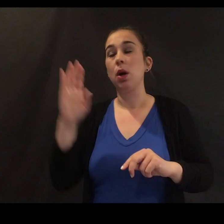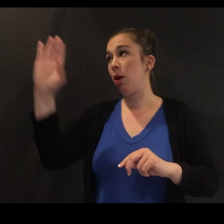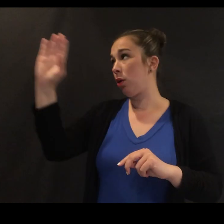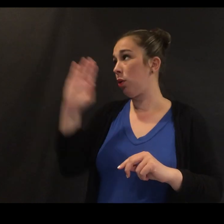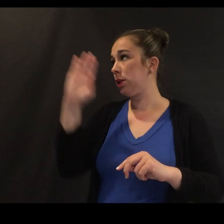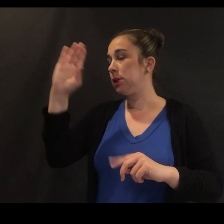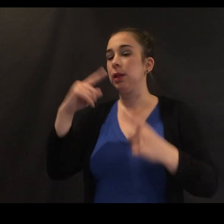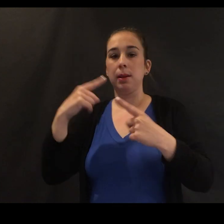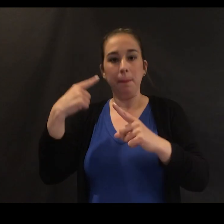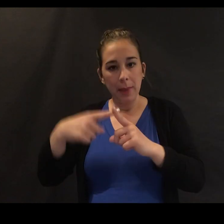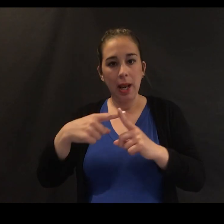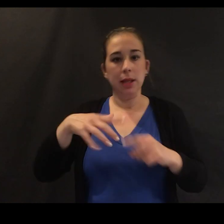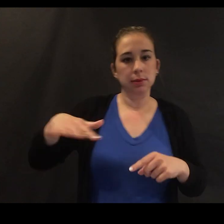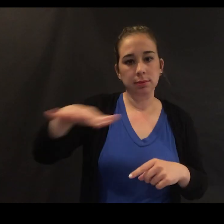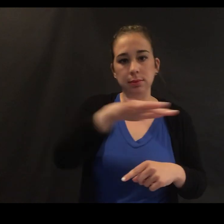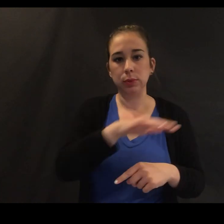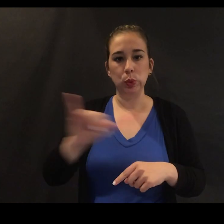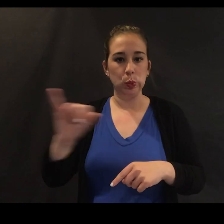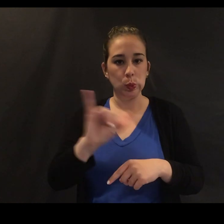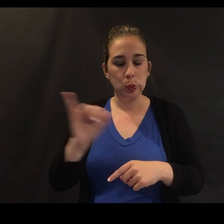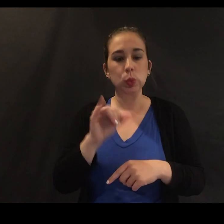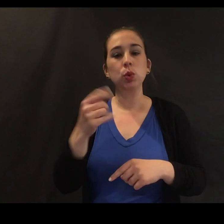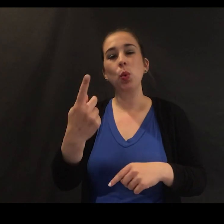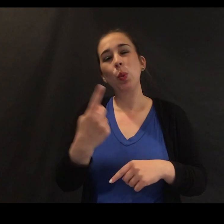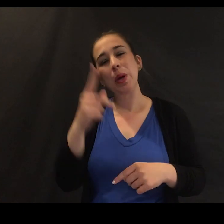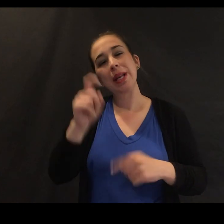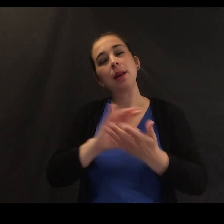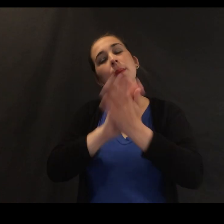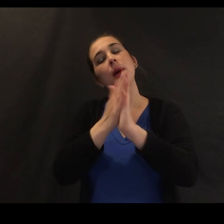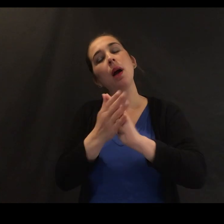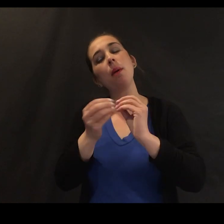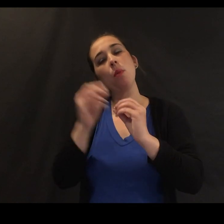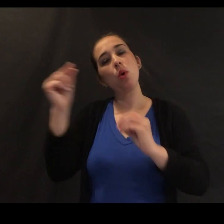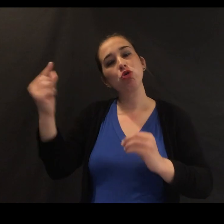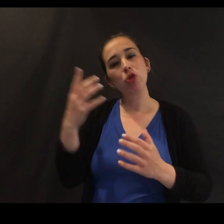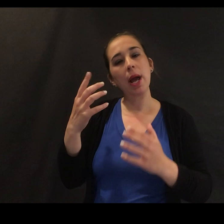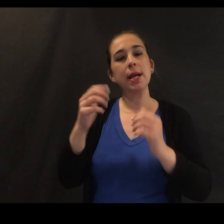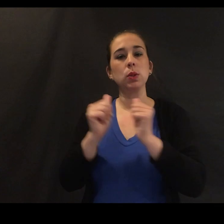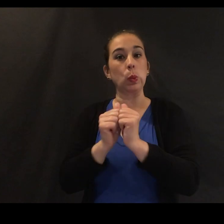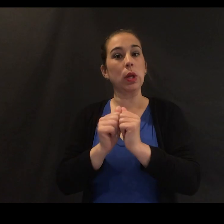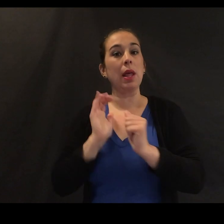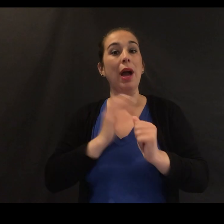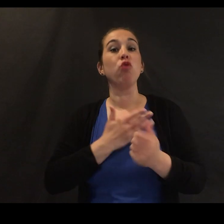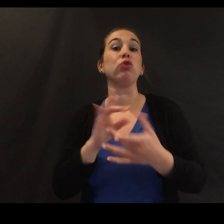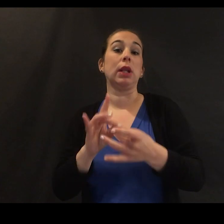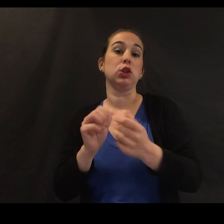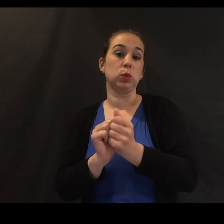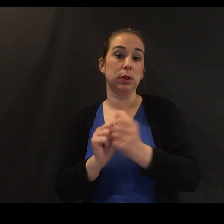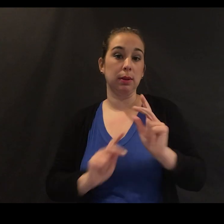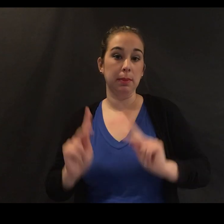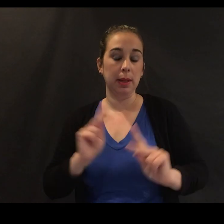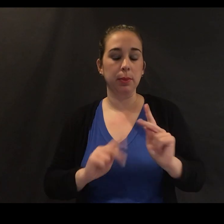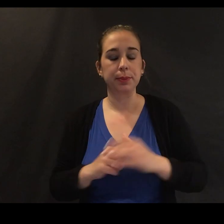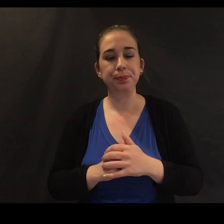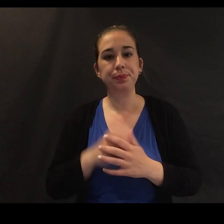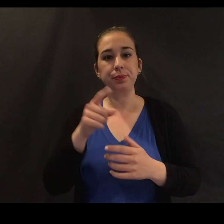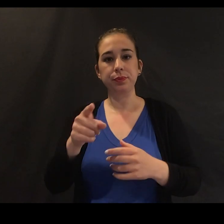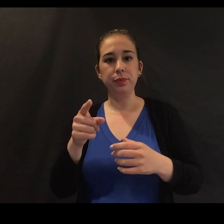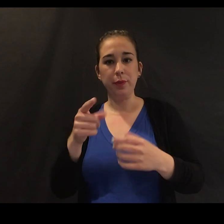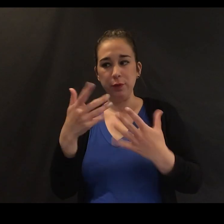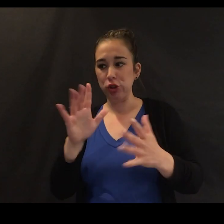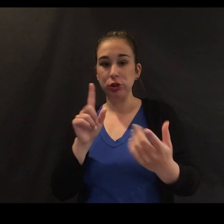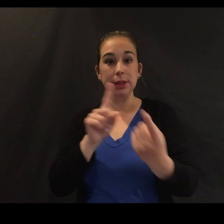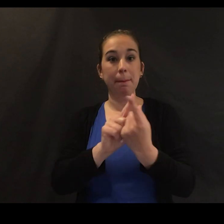growing in grace, that you and I need to become more gracious in our relationships with people. Have you ever met a really